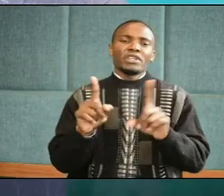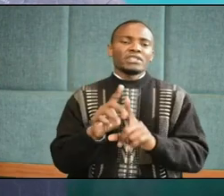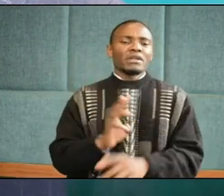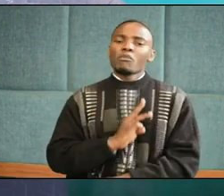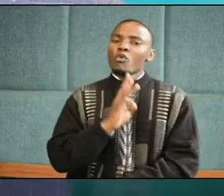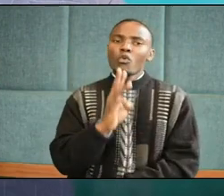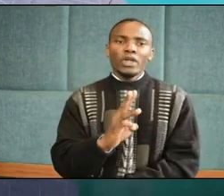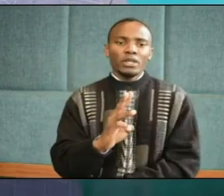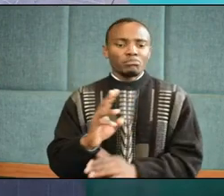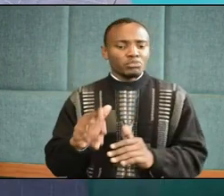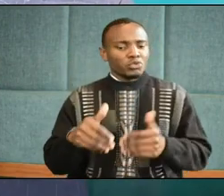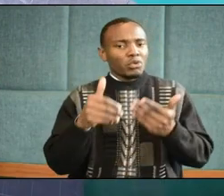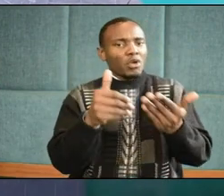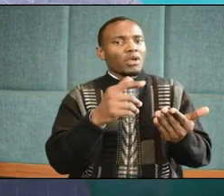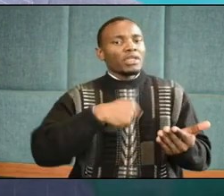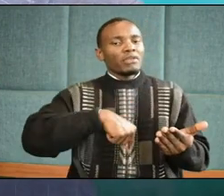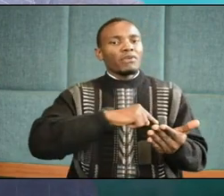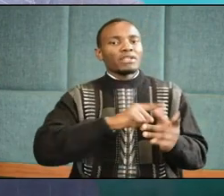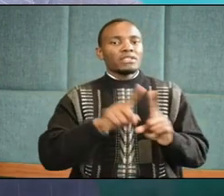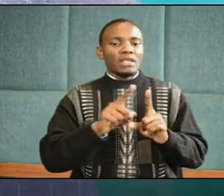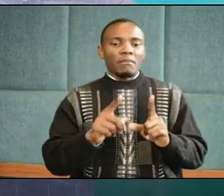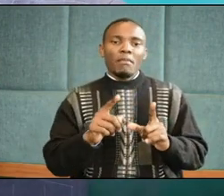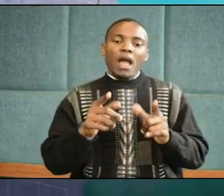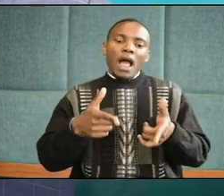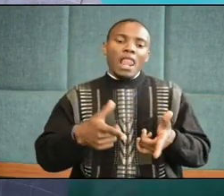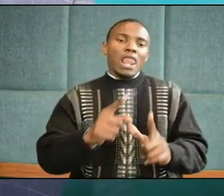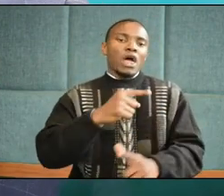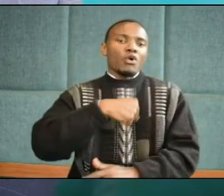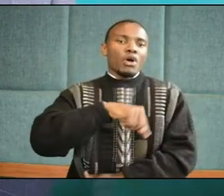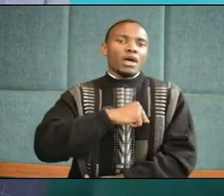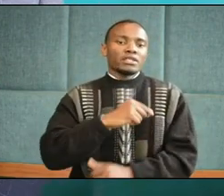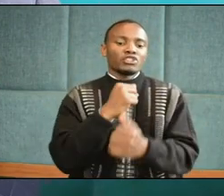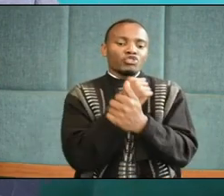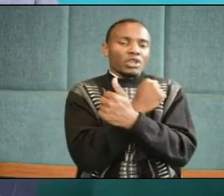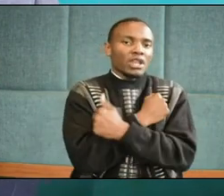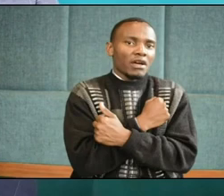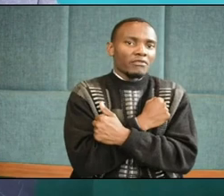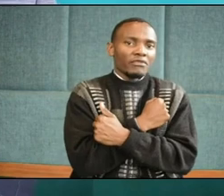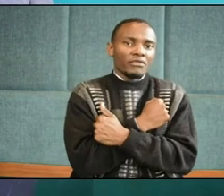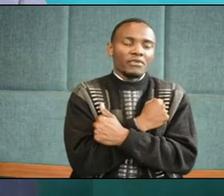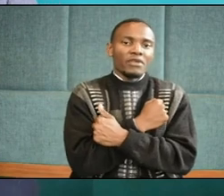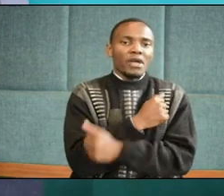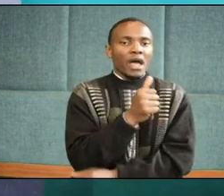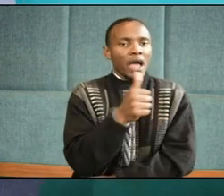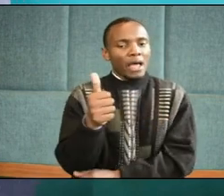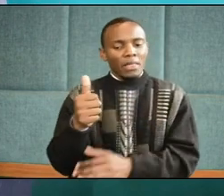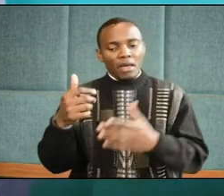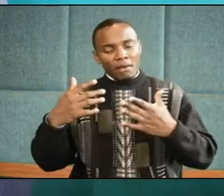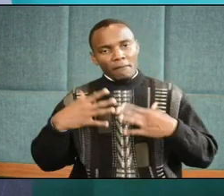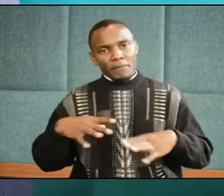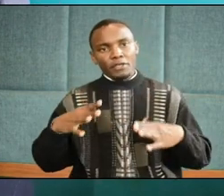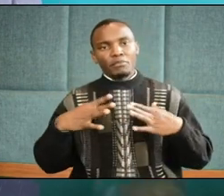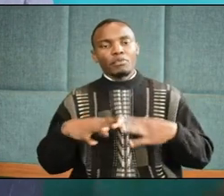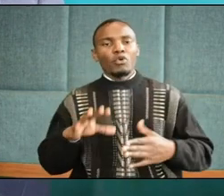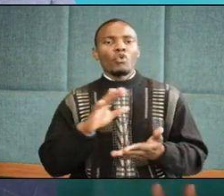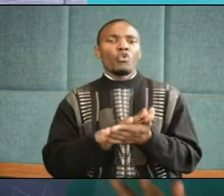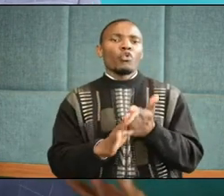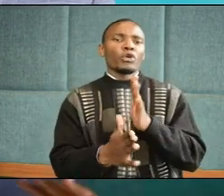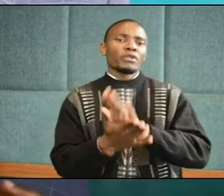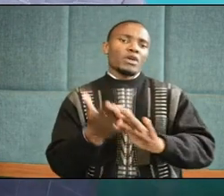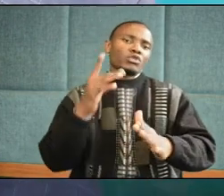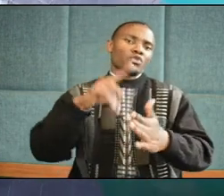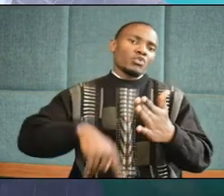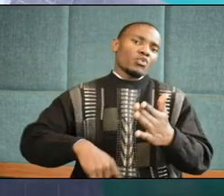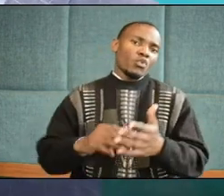to equip us, to enable us to love our fellow human beings without